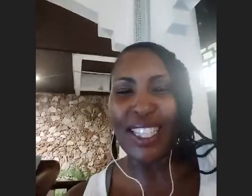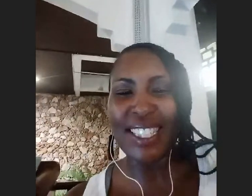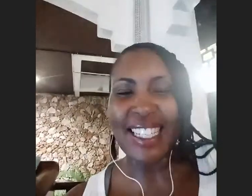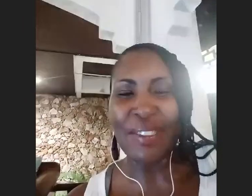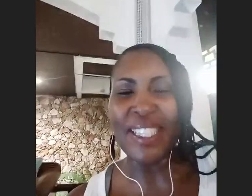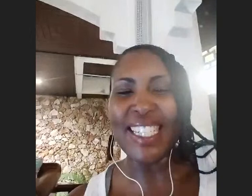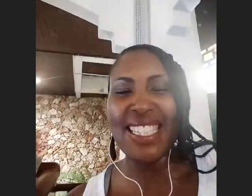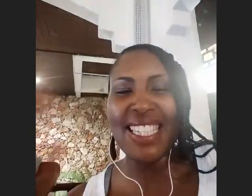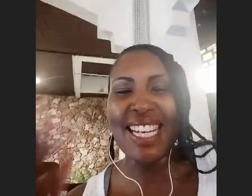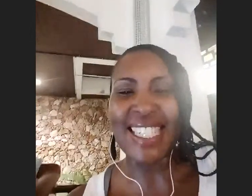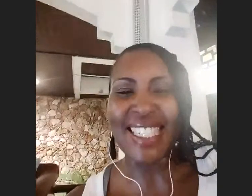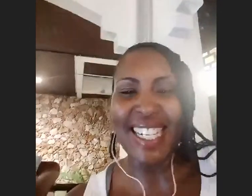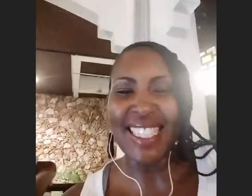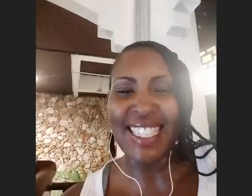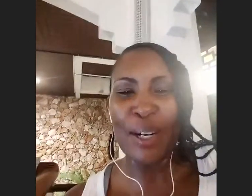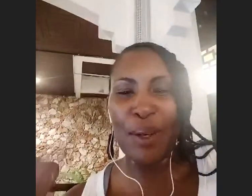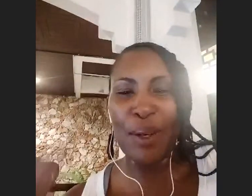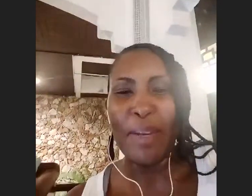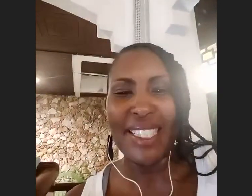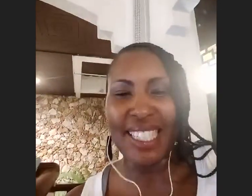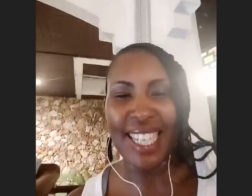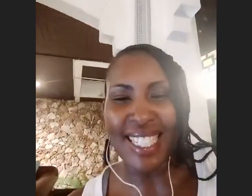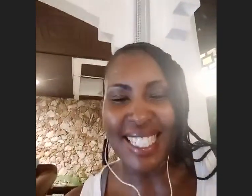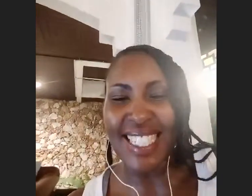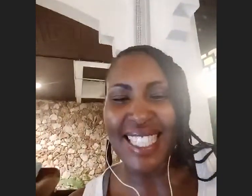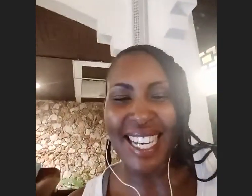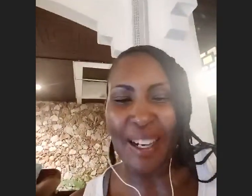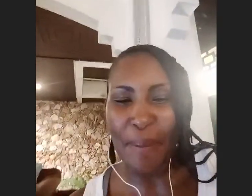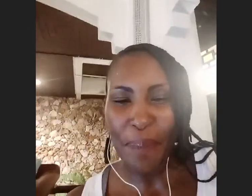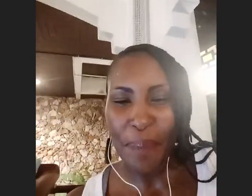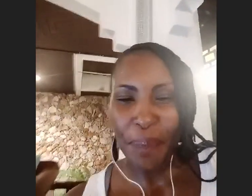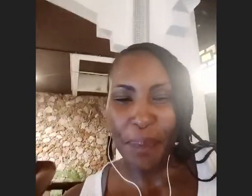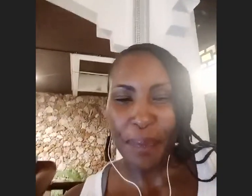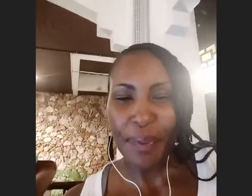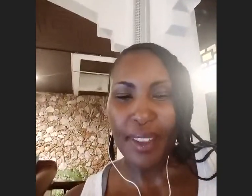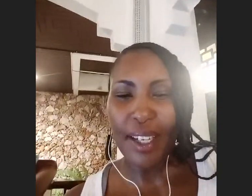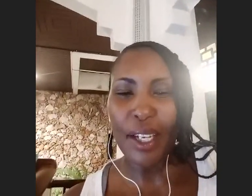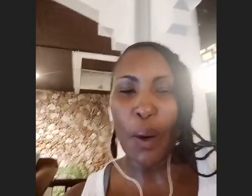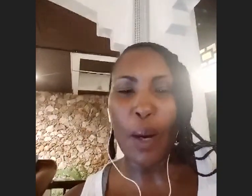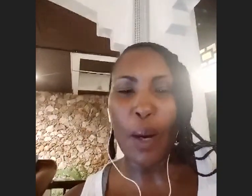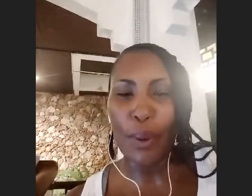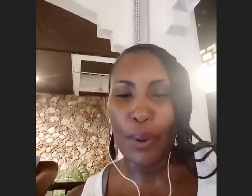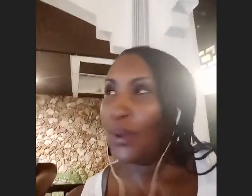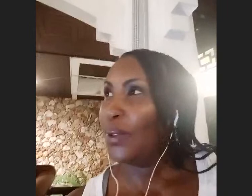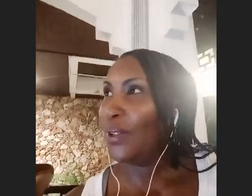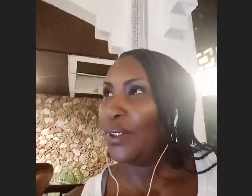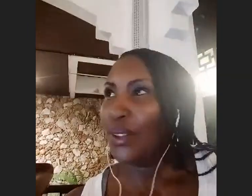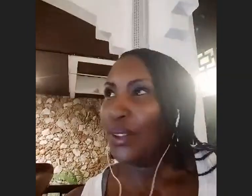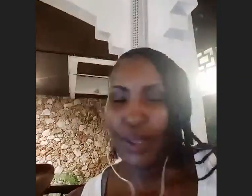Look on the chat. Even Jacinta has reshared it. Caro M has shared it. It's there. Iko hapo.